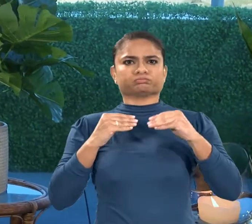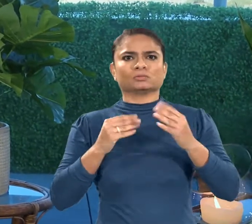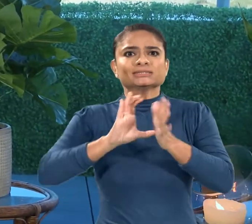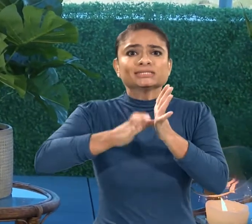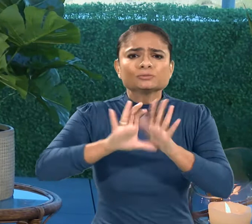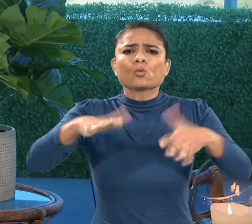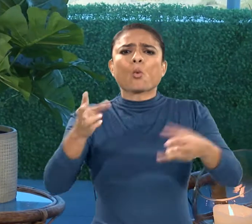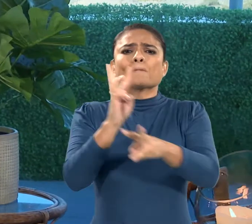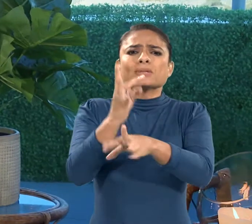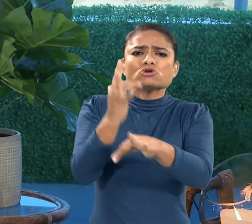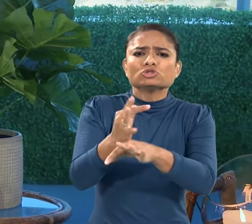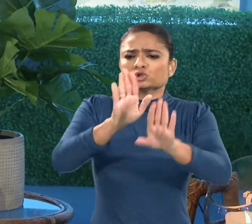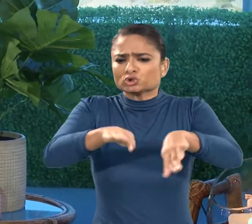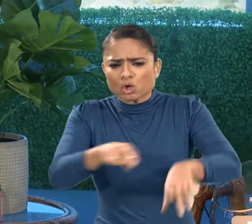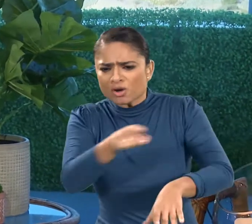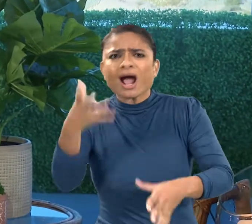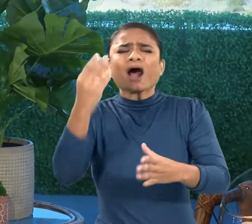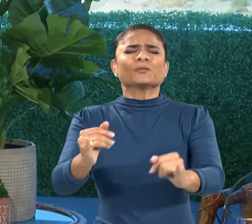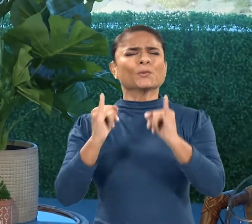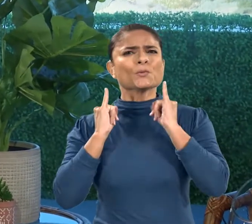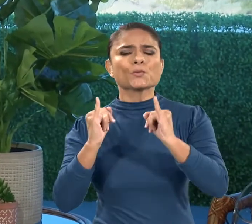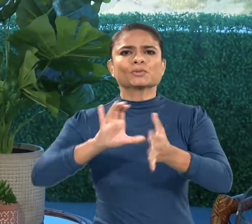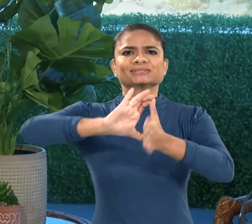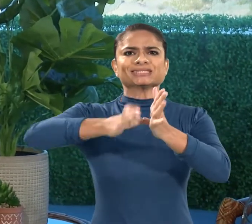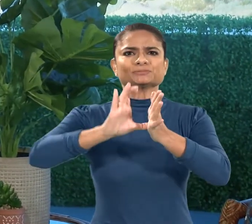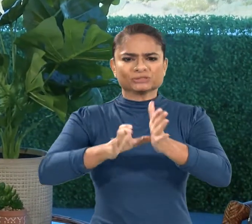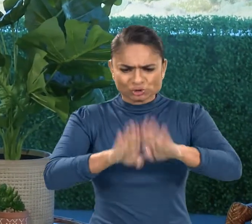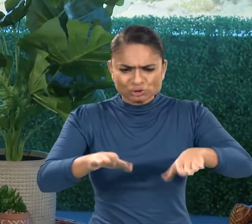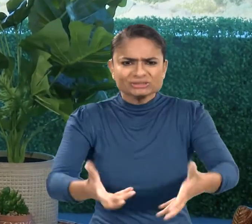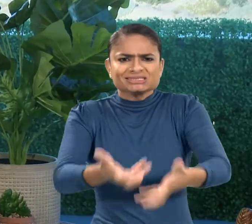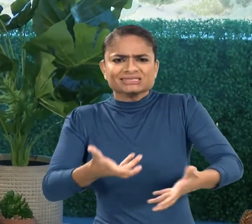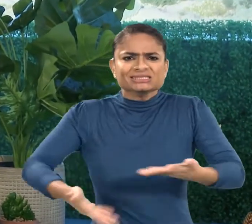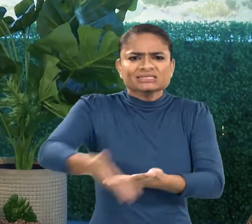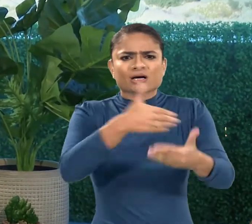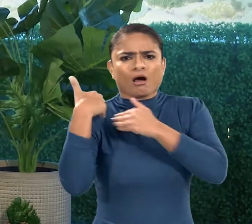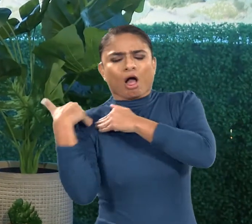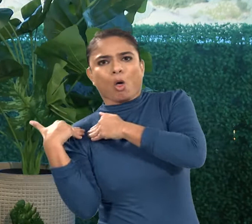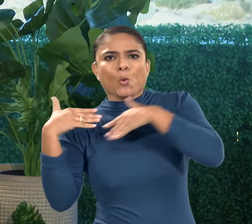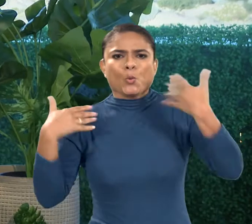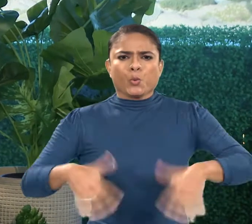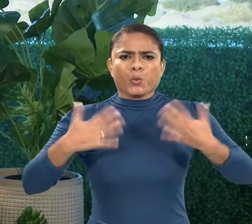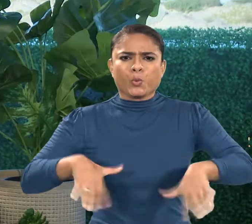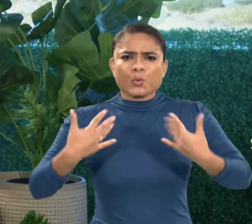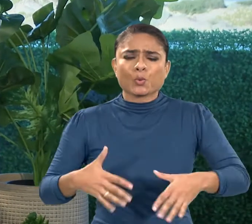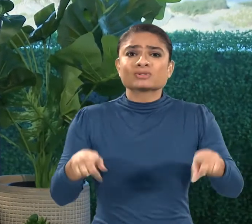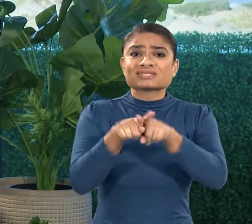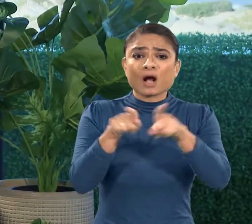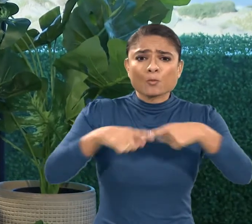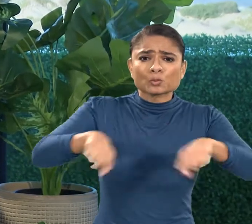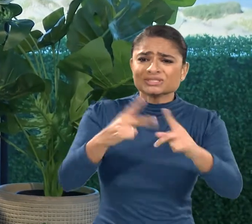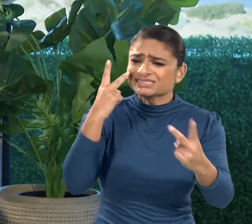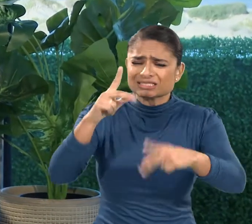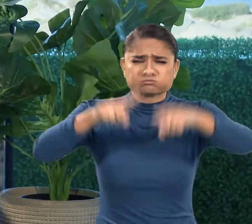primary caregivers who believed in them regardless of the type or severity of disability. And although we